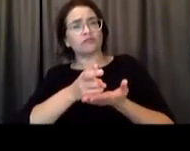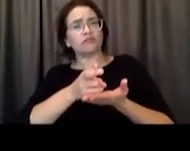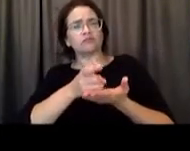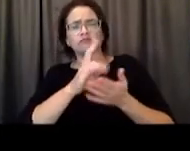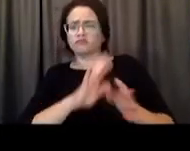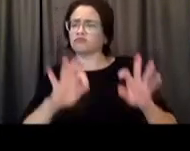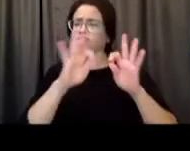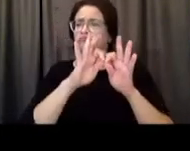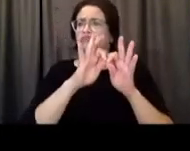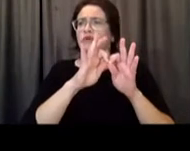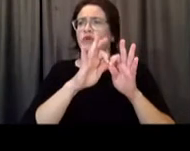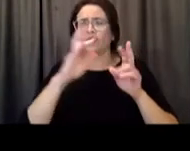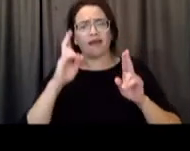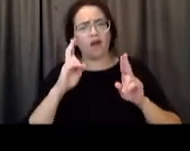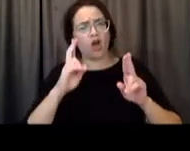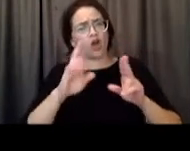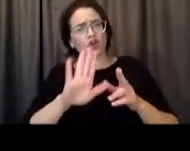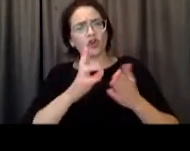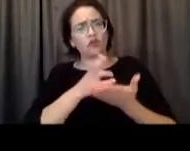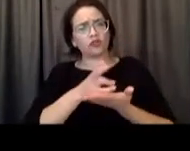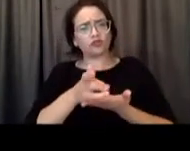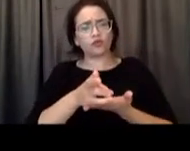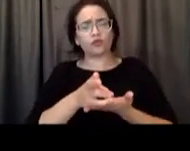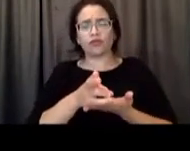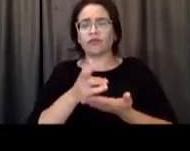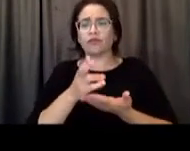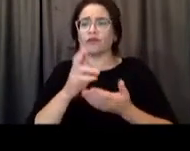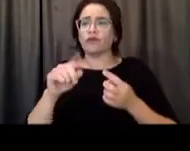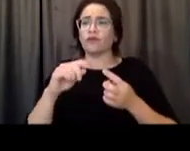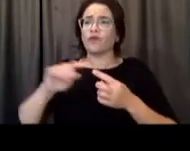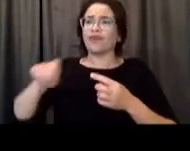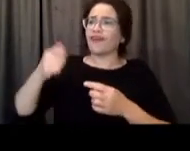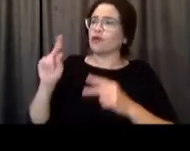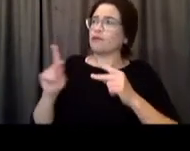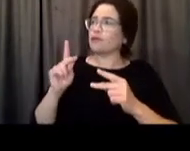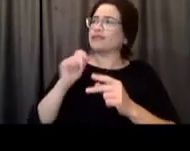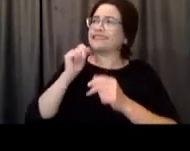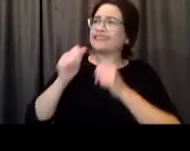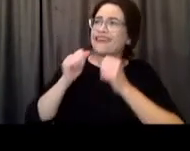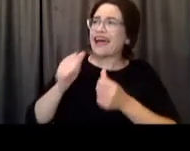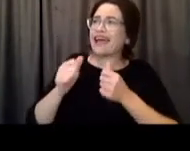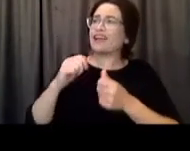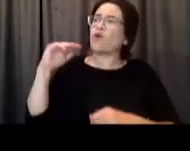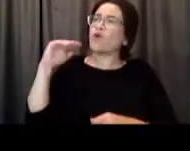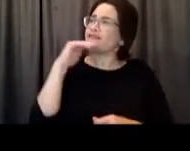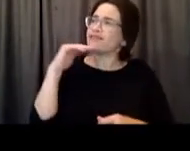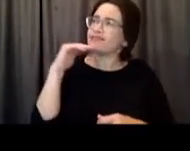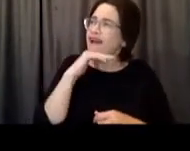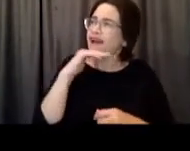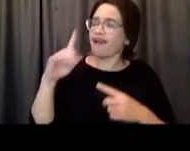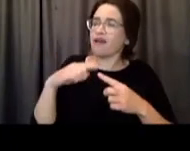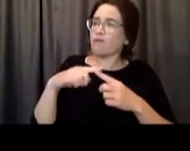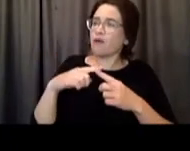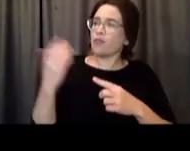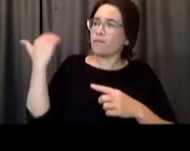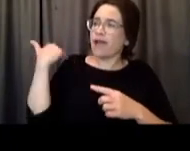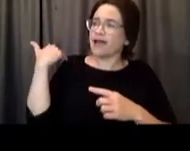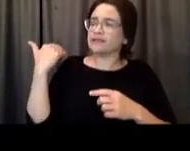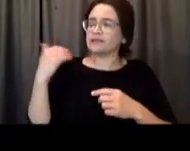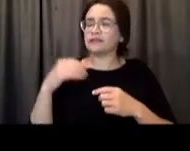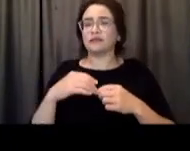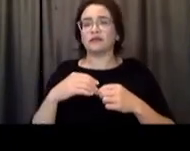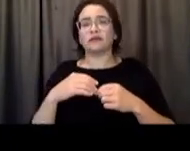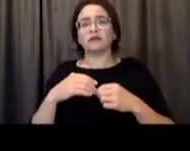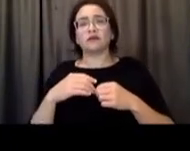those who deny or outright lie about your past. I really believe that such solidarity strongly influences